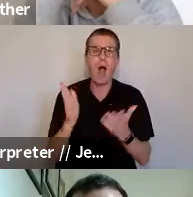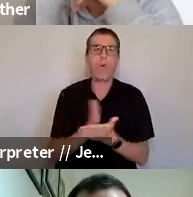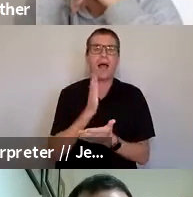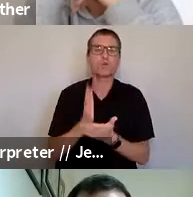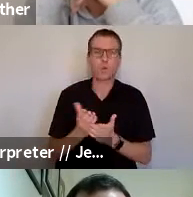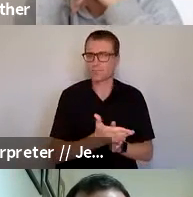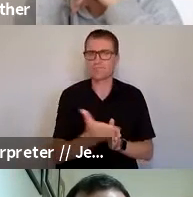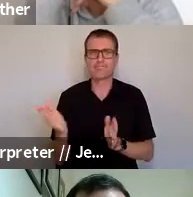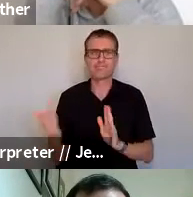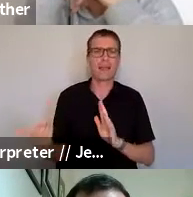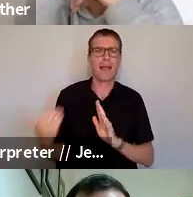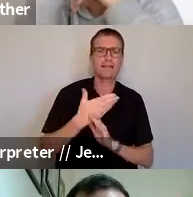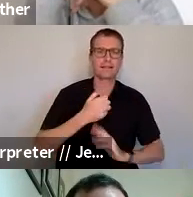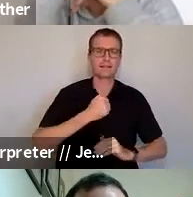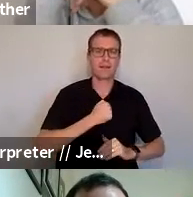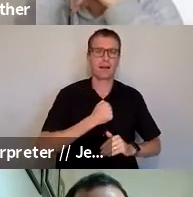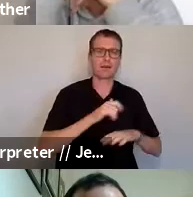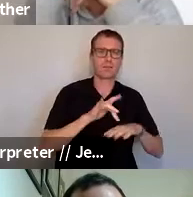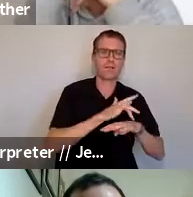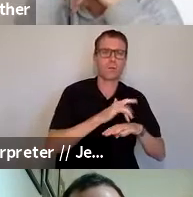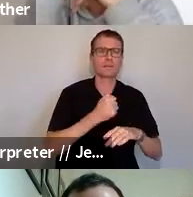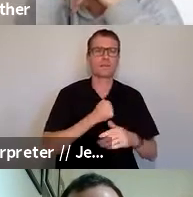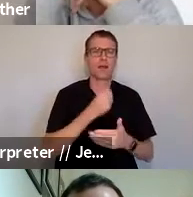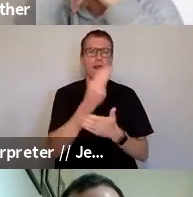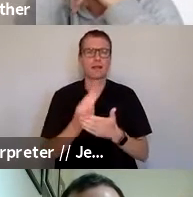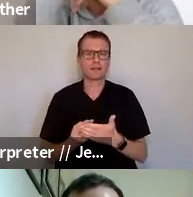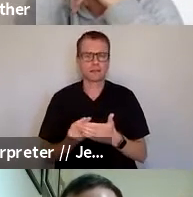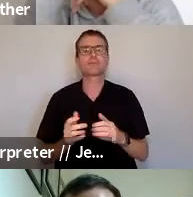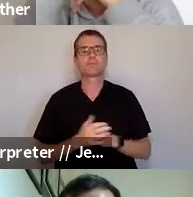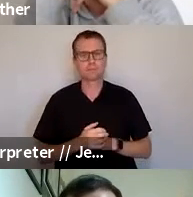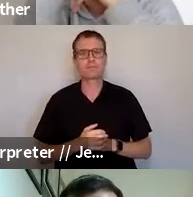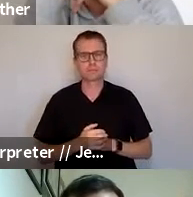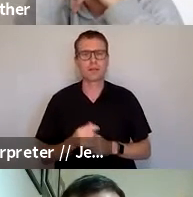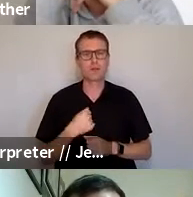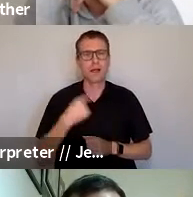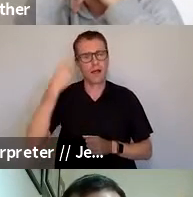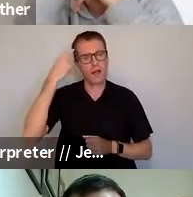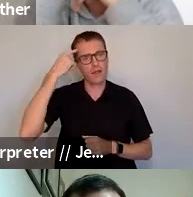There's a space to, I think, acknowledge that providing access